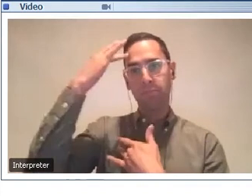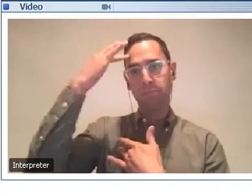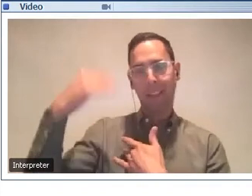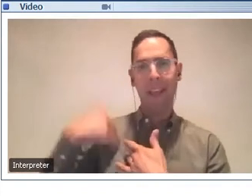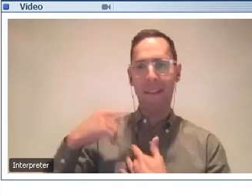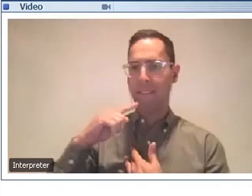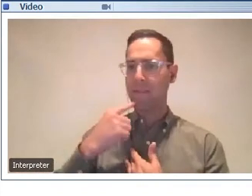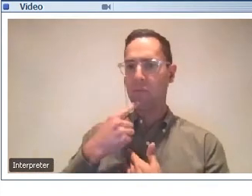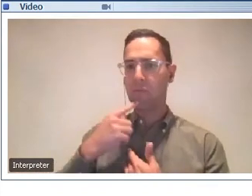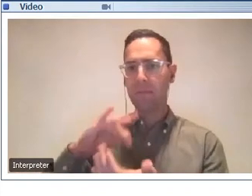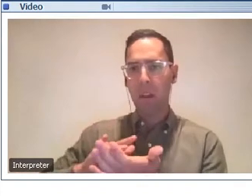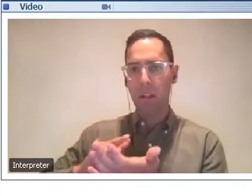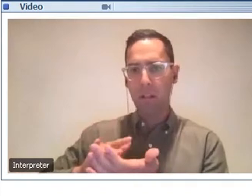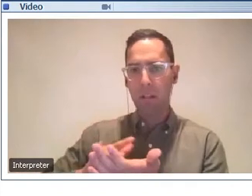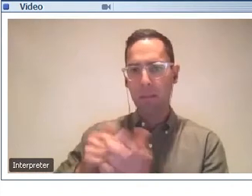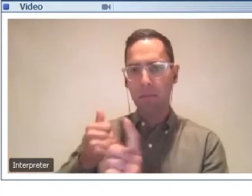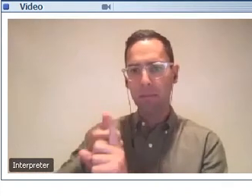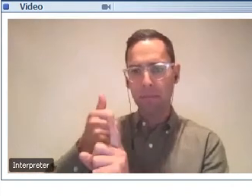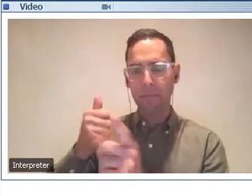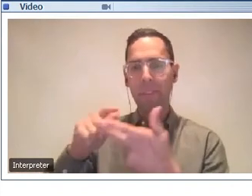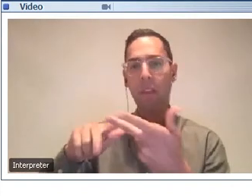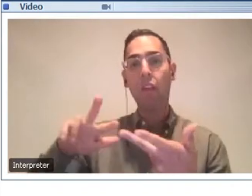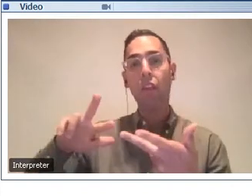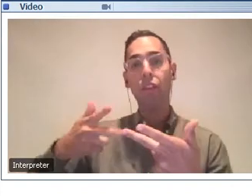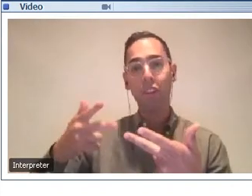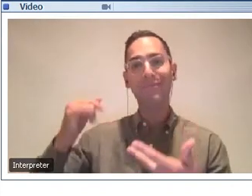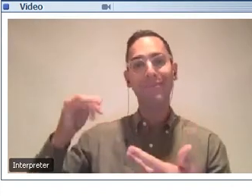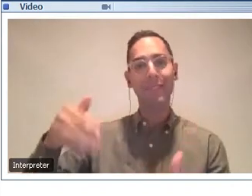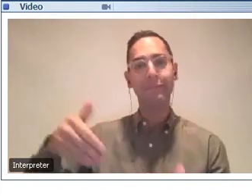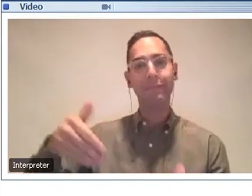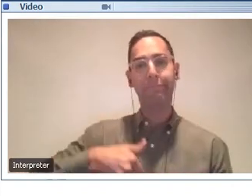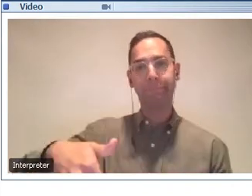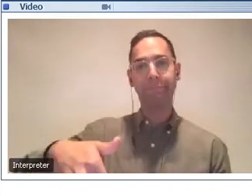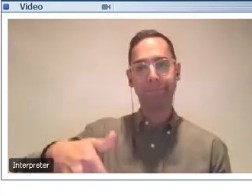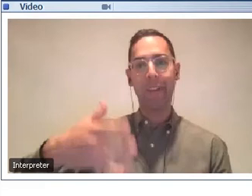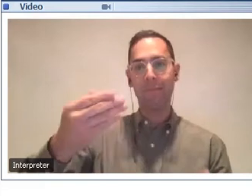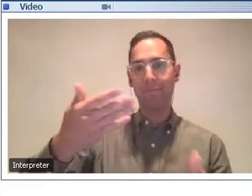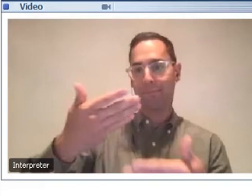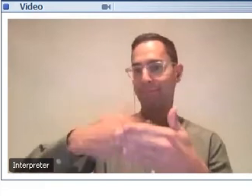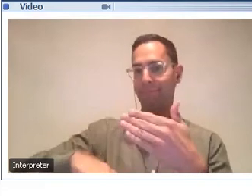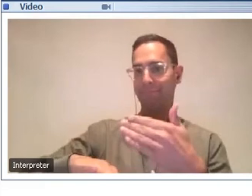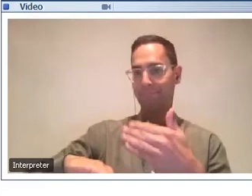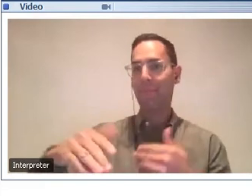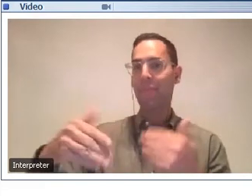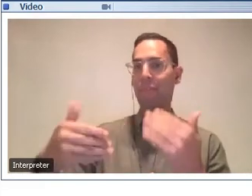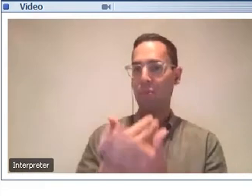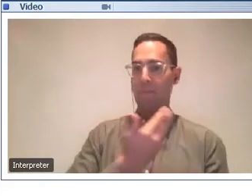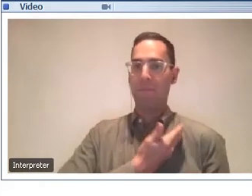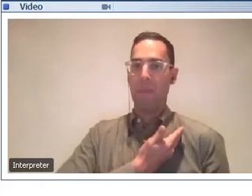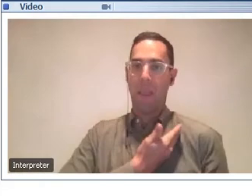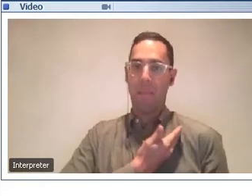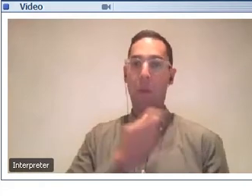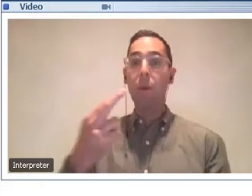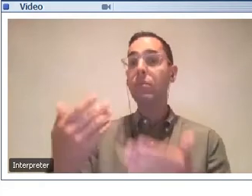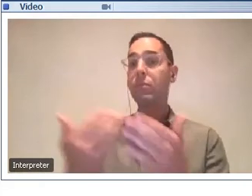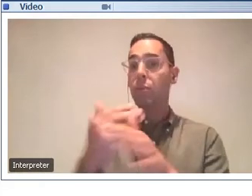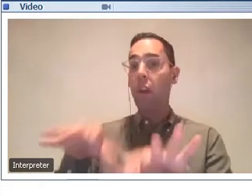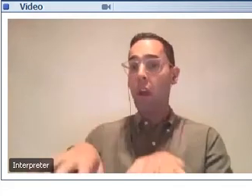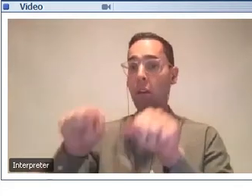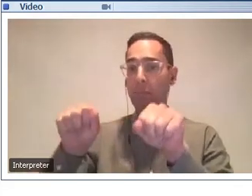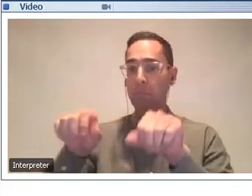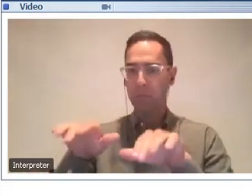for or welcome a new baby or a newly adopted child into your family. There's a couple of features of paid family